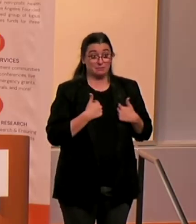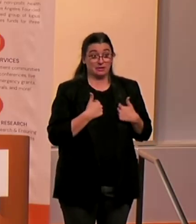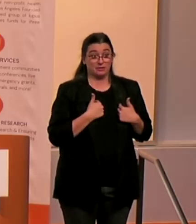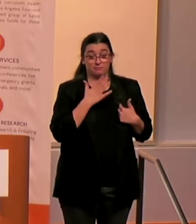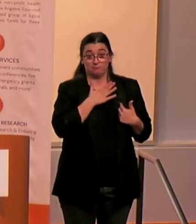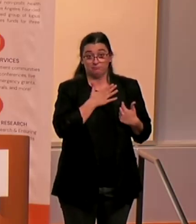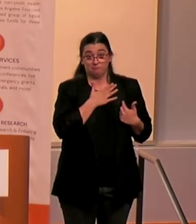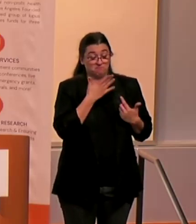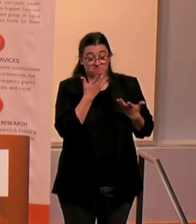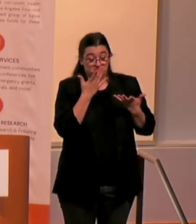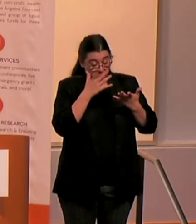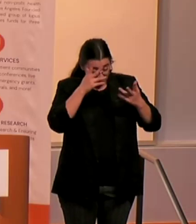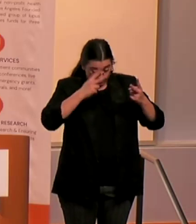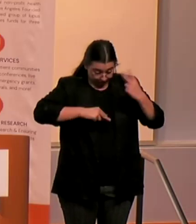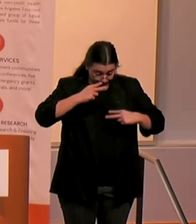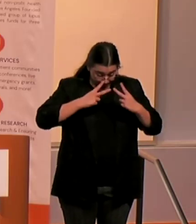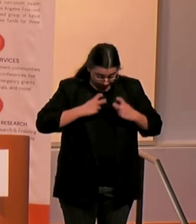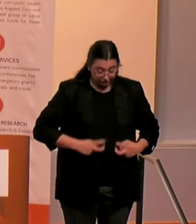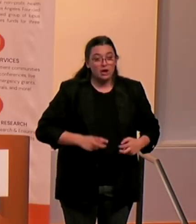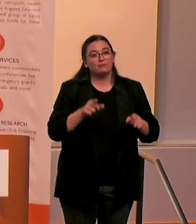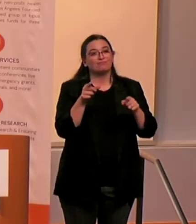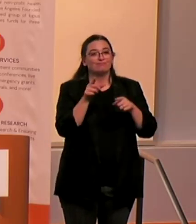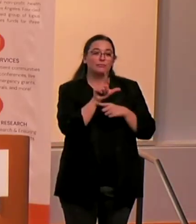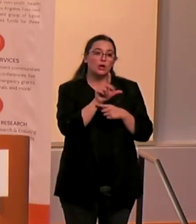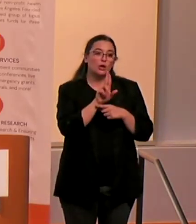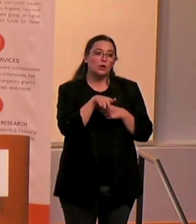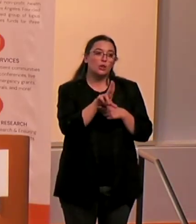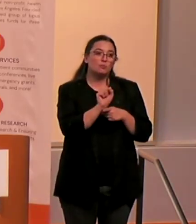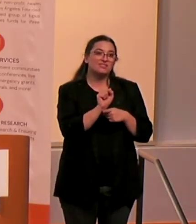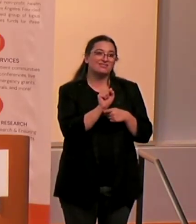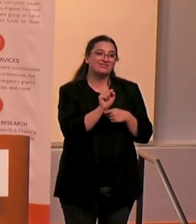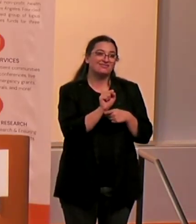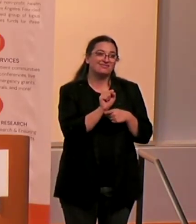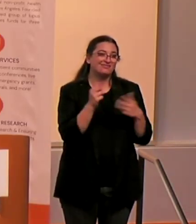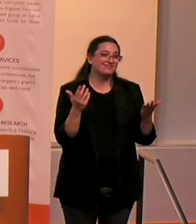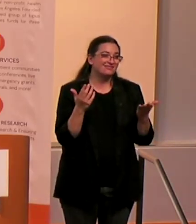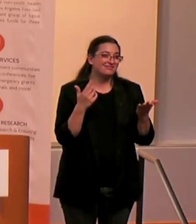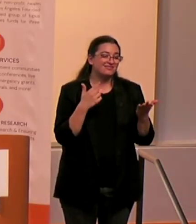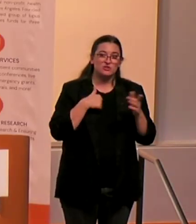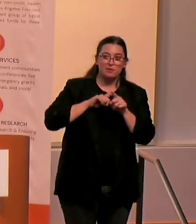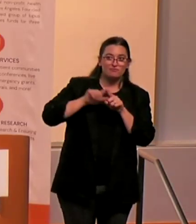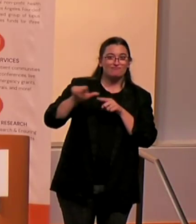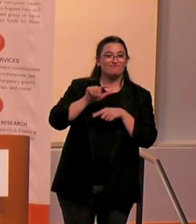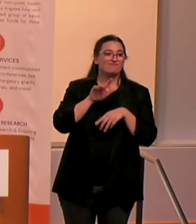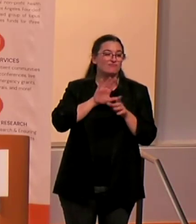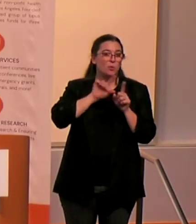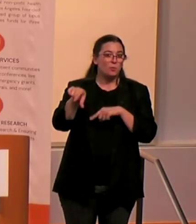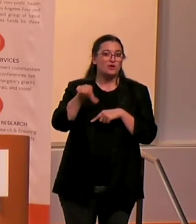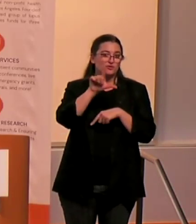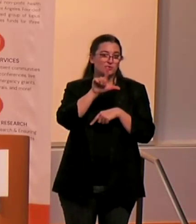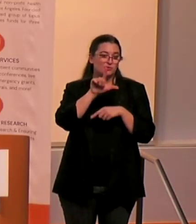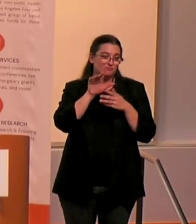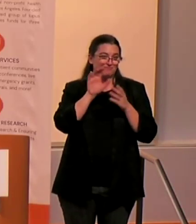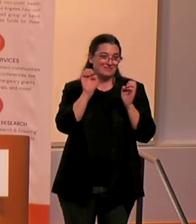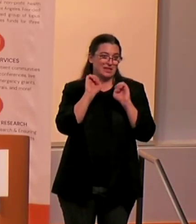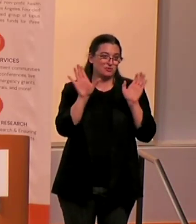what my mom was saying as well. And he said, this is lupus. And we got referred to the emergency room of Children's Hospital. And he